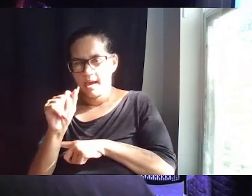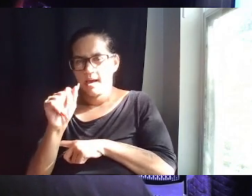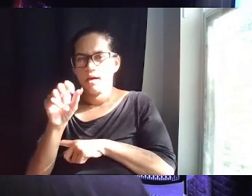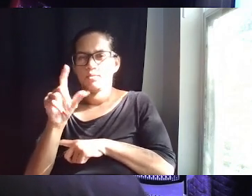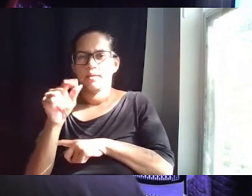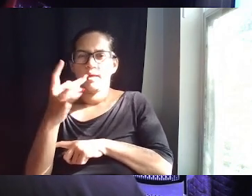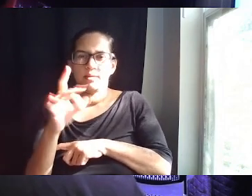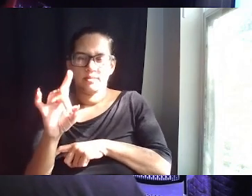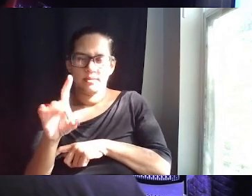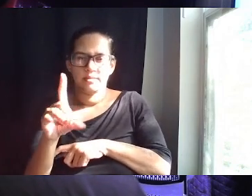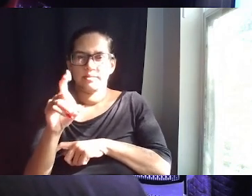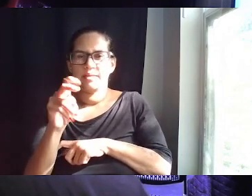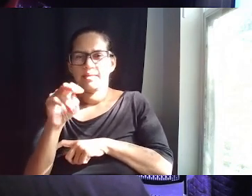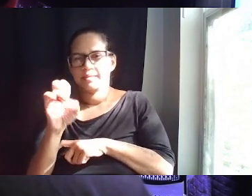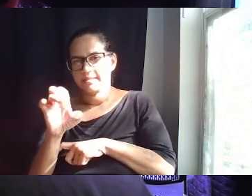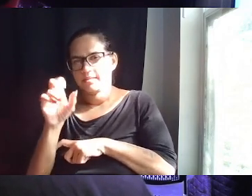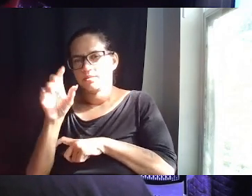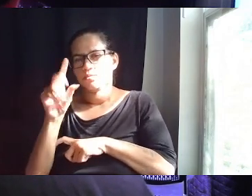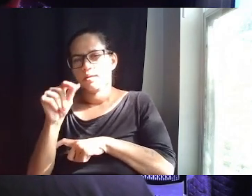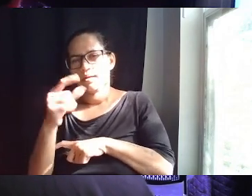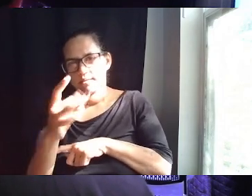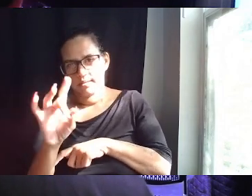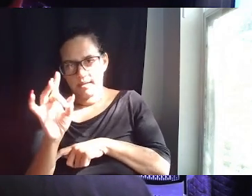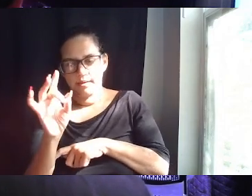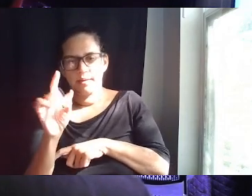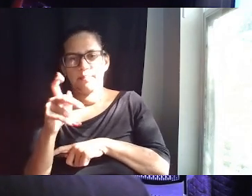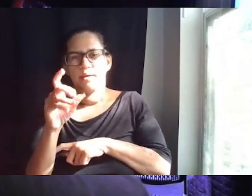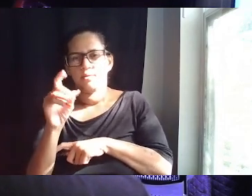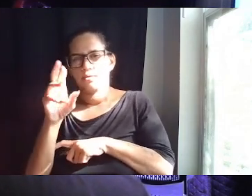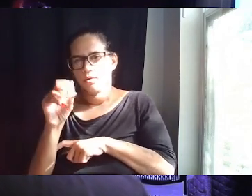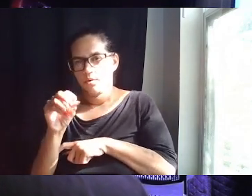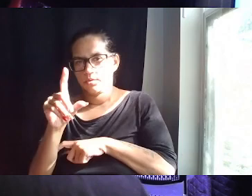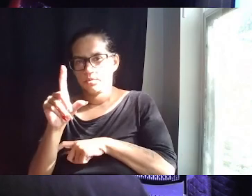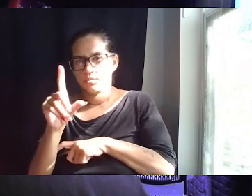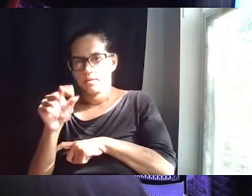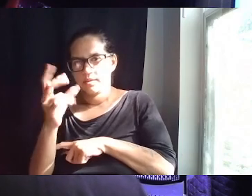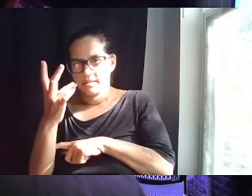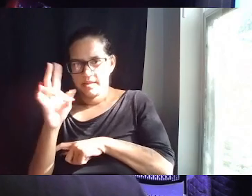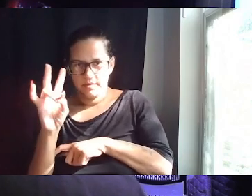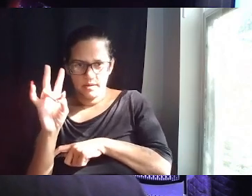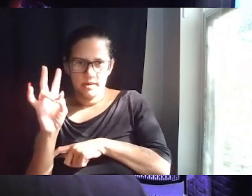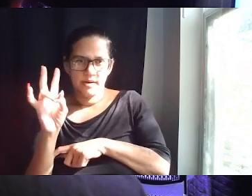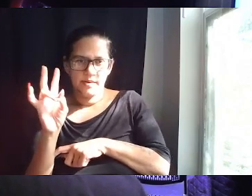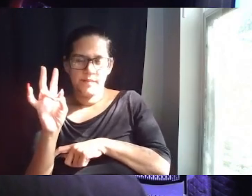2018. Pedro, 2017. Erika,